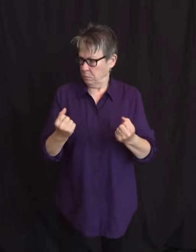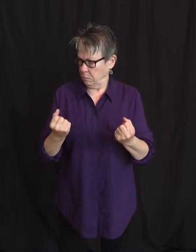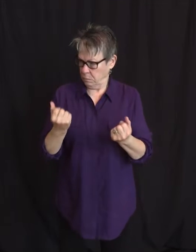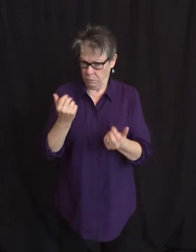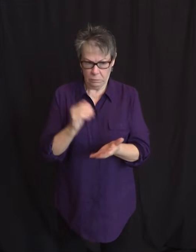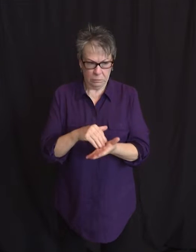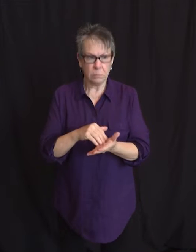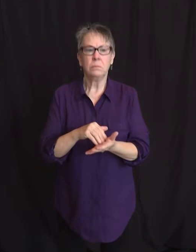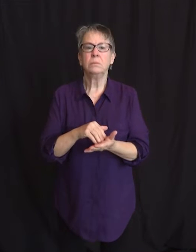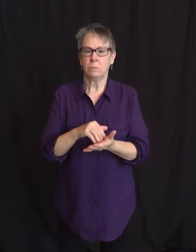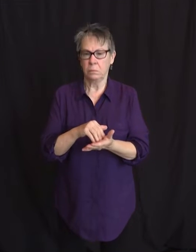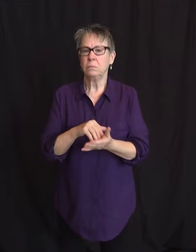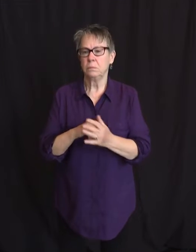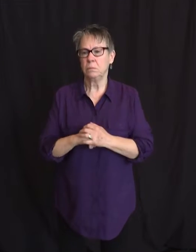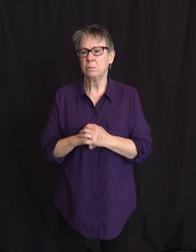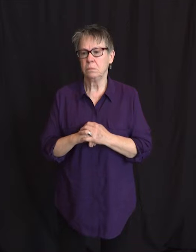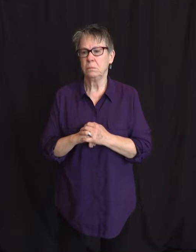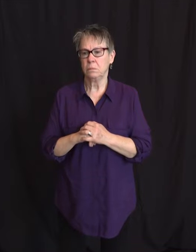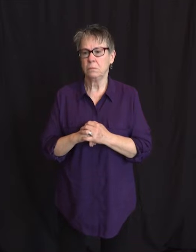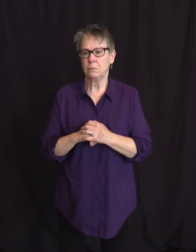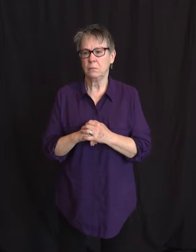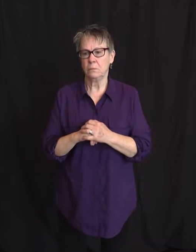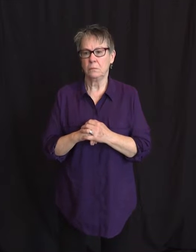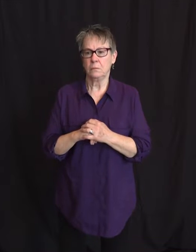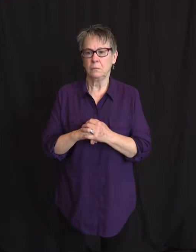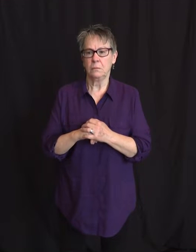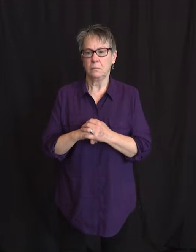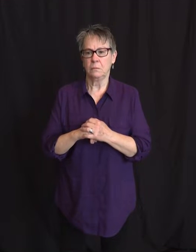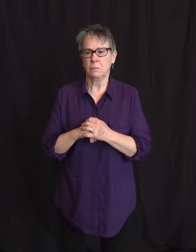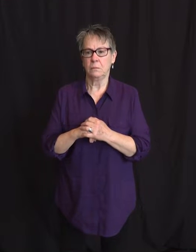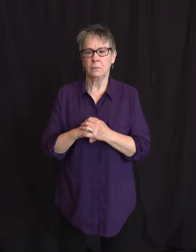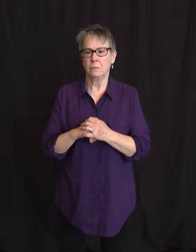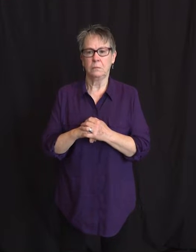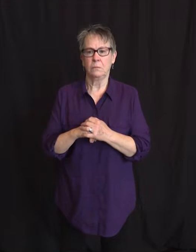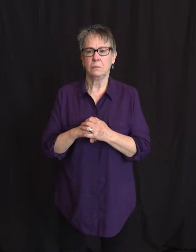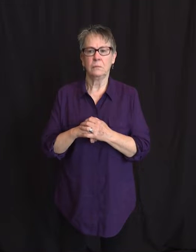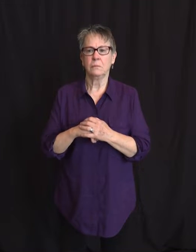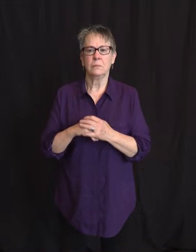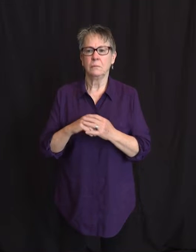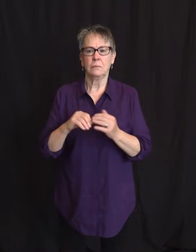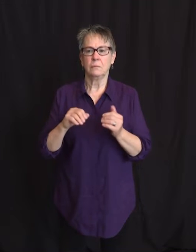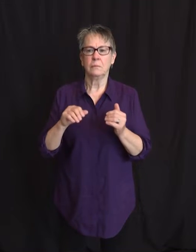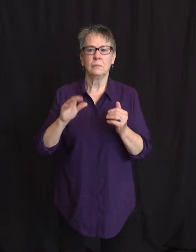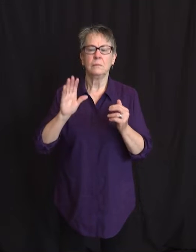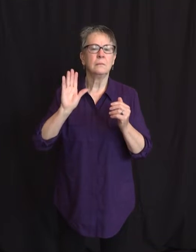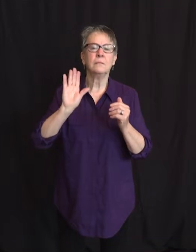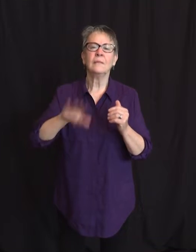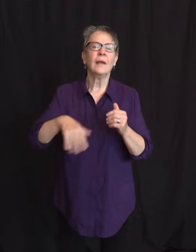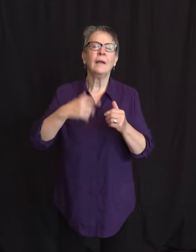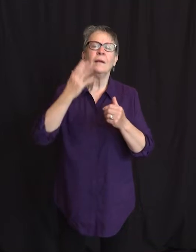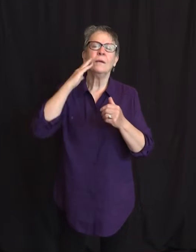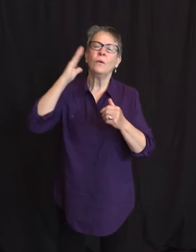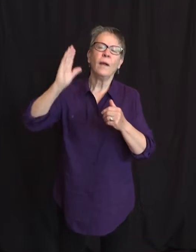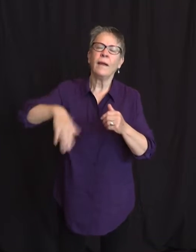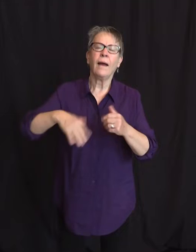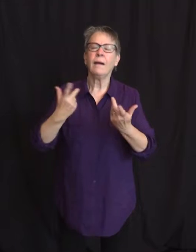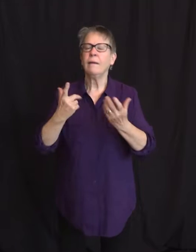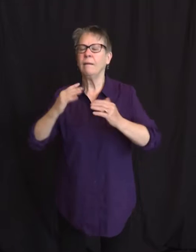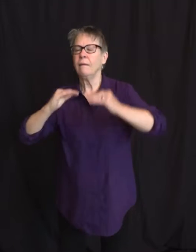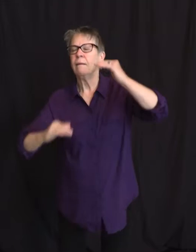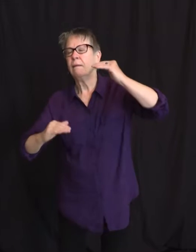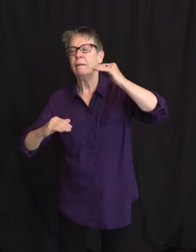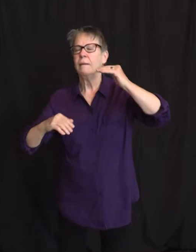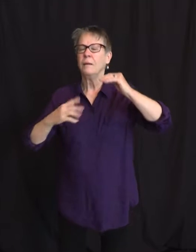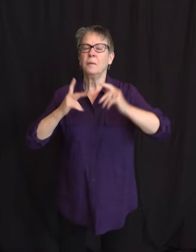in our society, but it laid them bare. So this is also our opportunity to help close those gaps, and